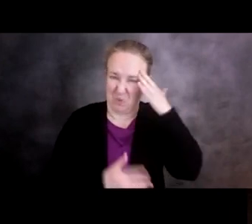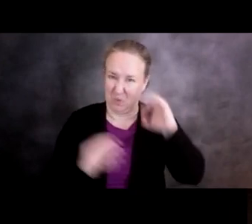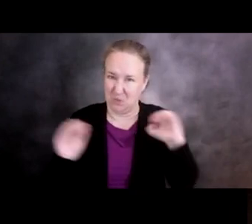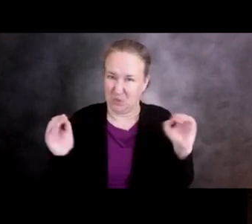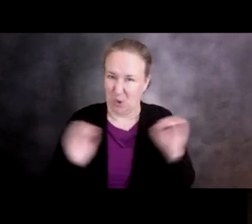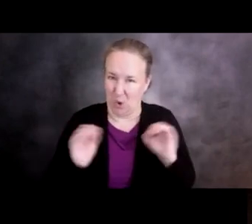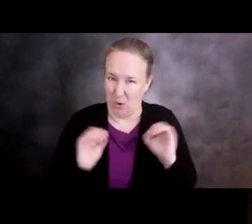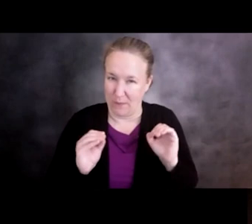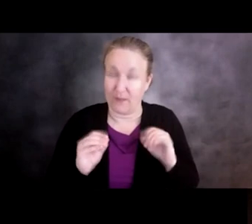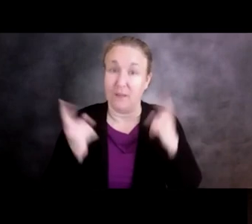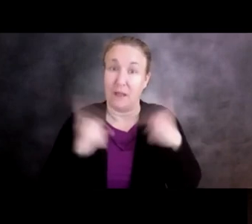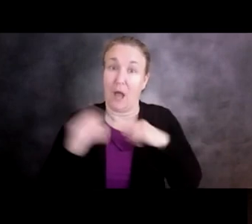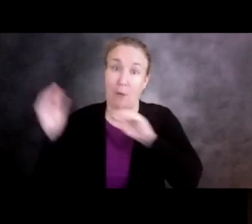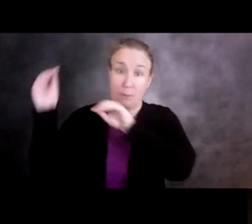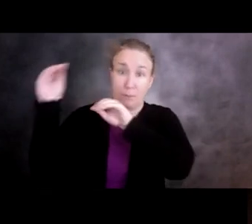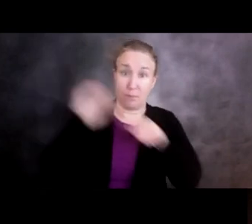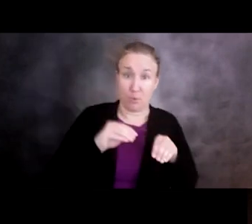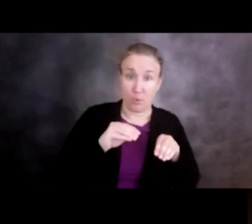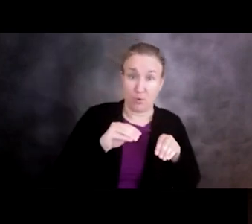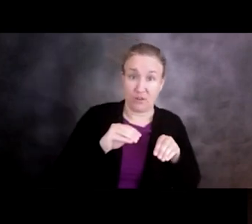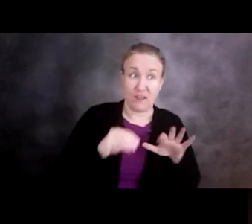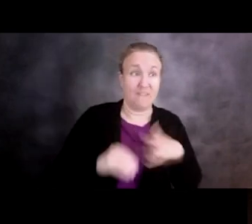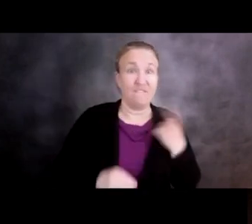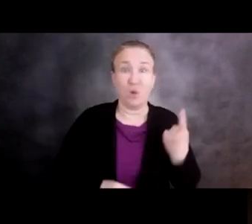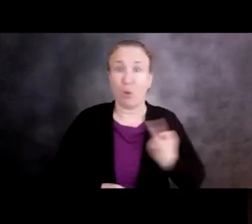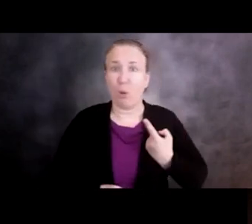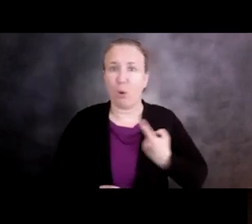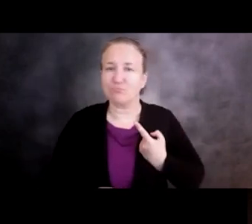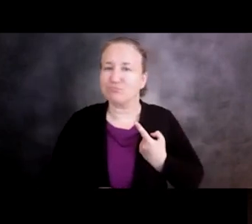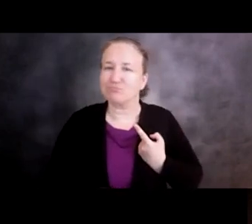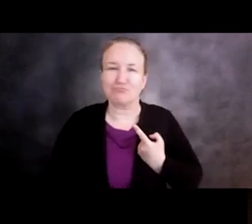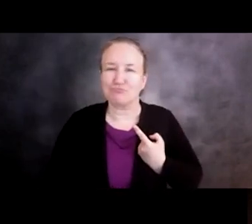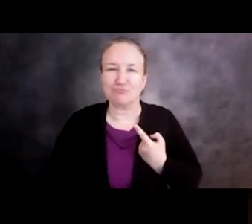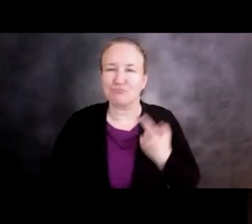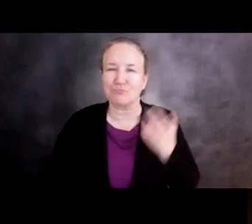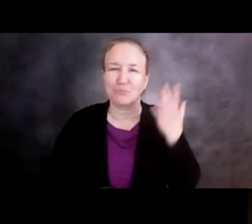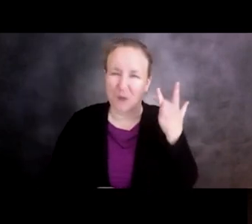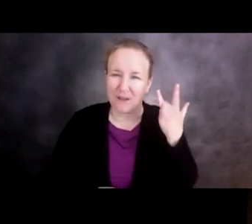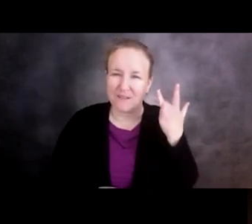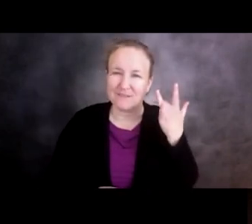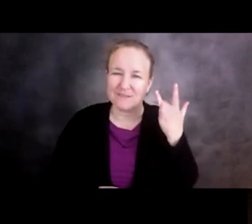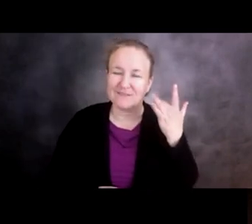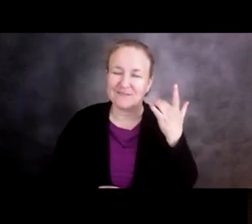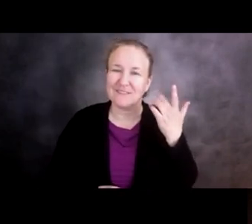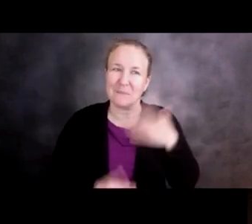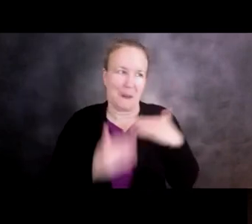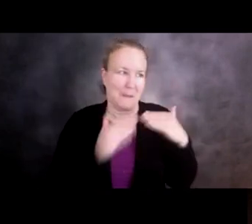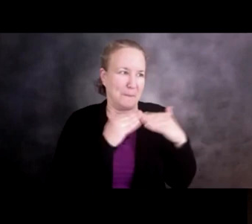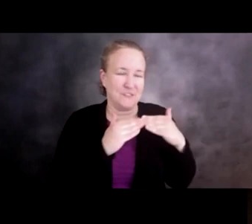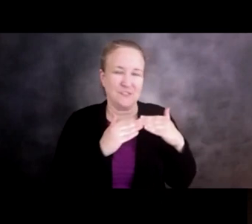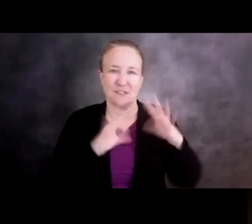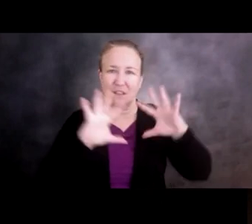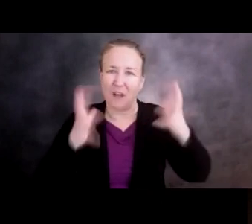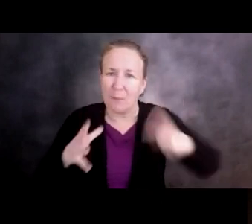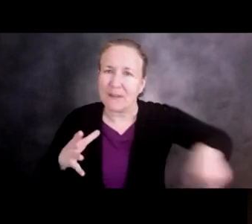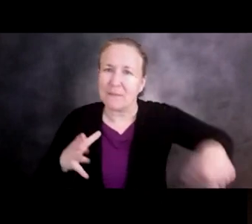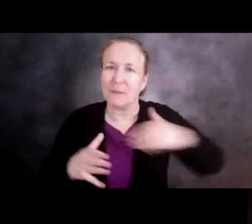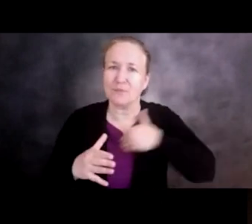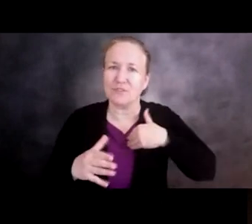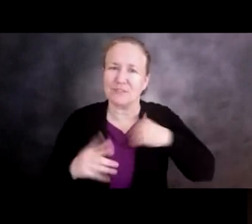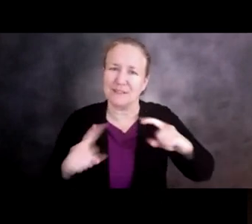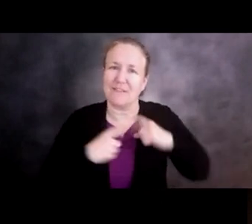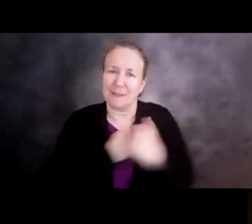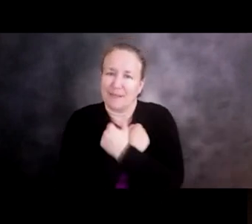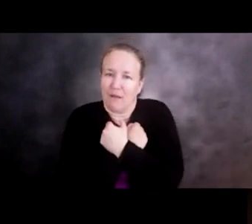moved out here, I did not feel alone at all because I received that love from my peers, the company members of